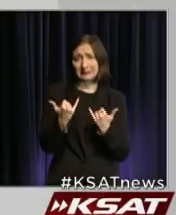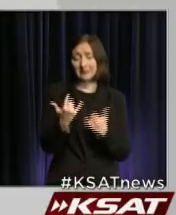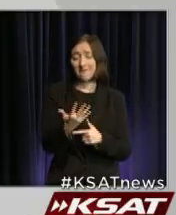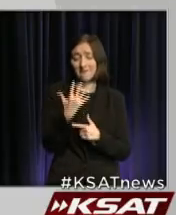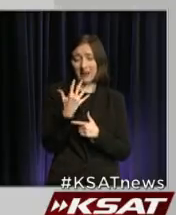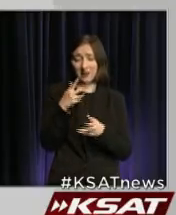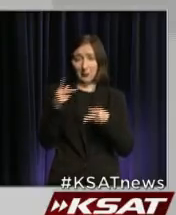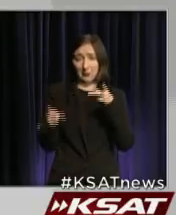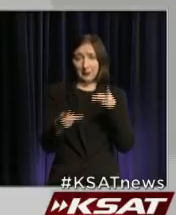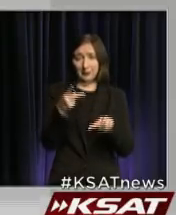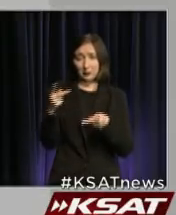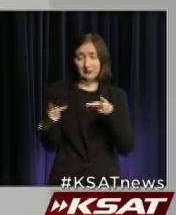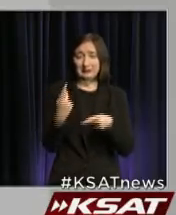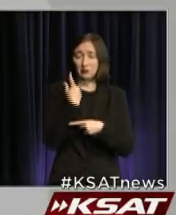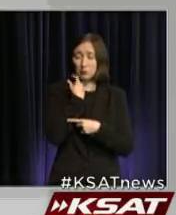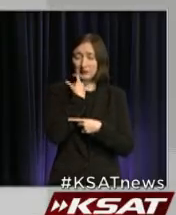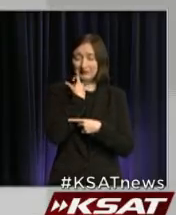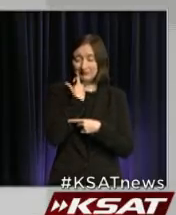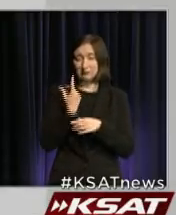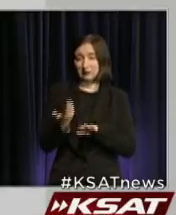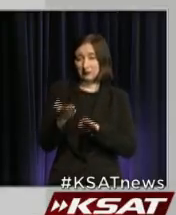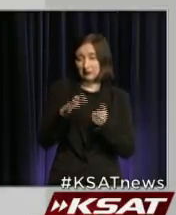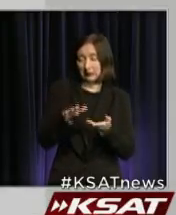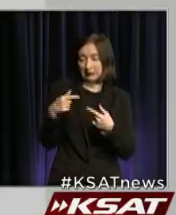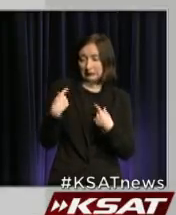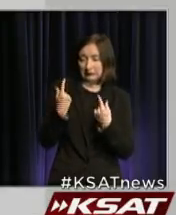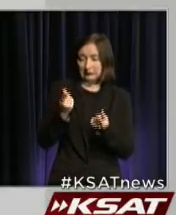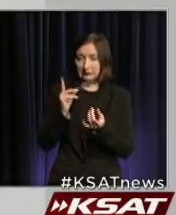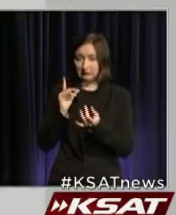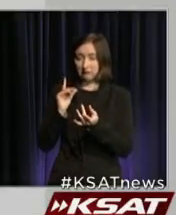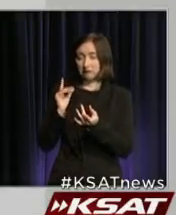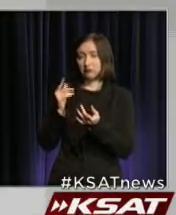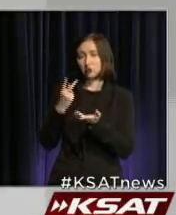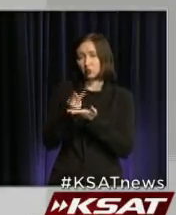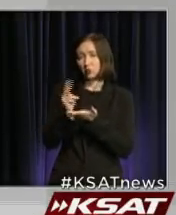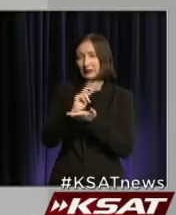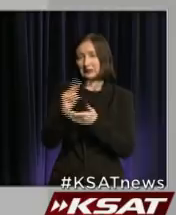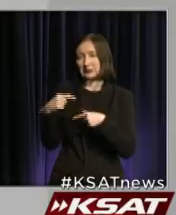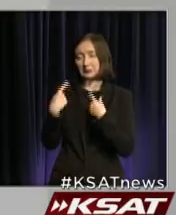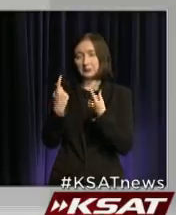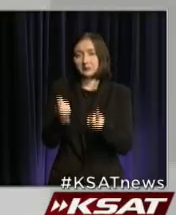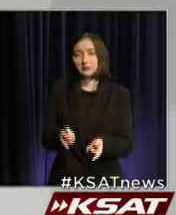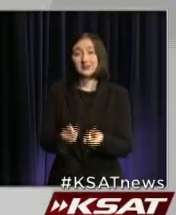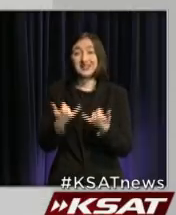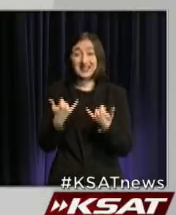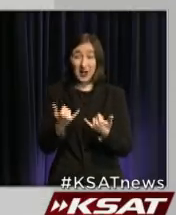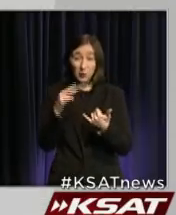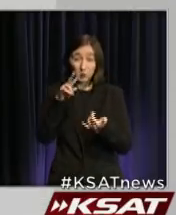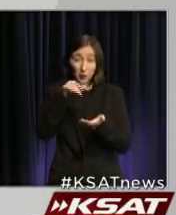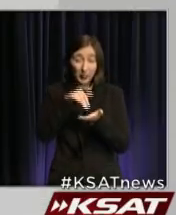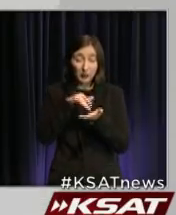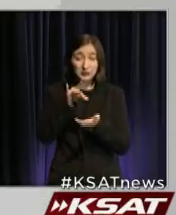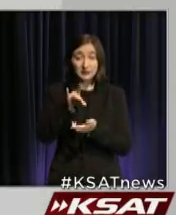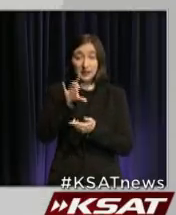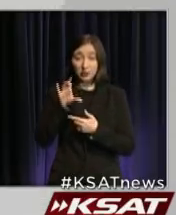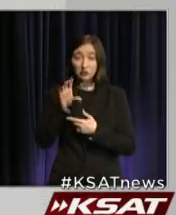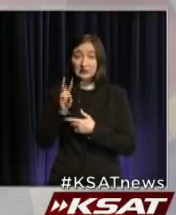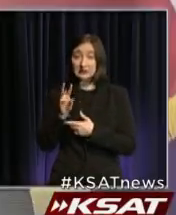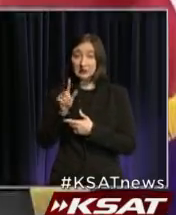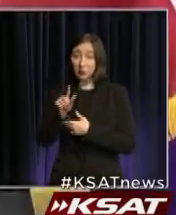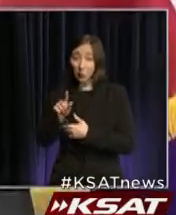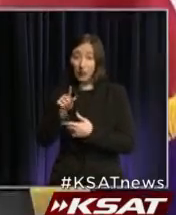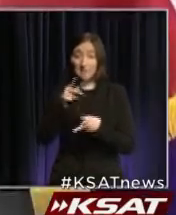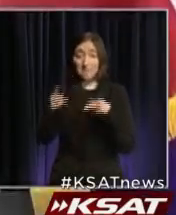occurred within the last 14 days. We have now lost 2,861 of our neighbors, friends, and family members to